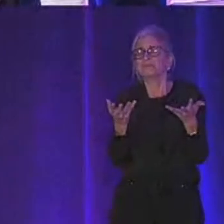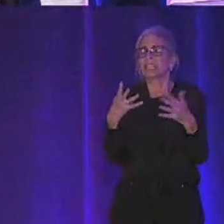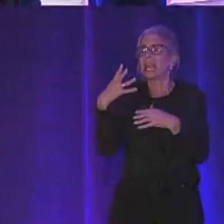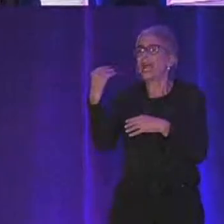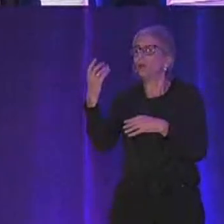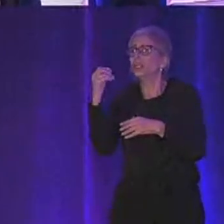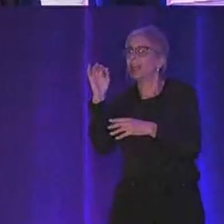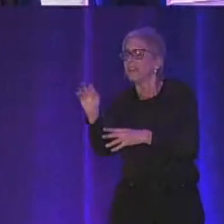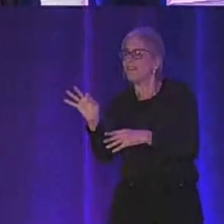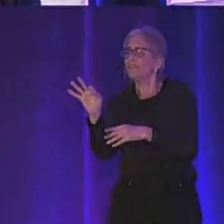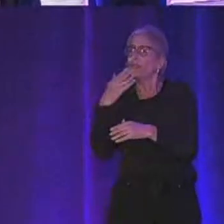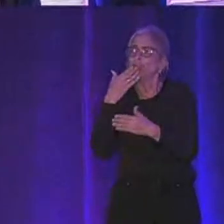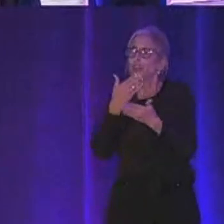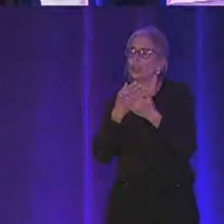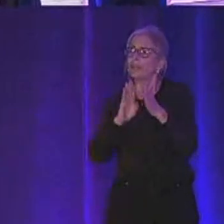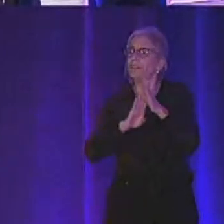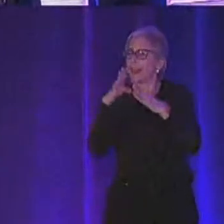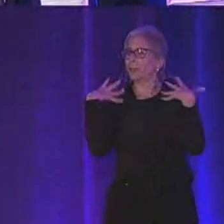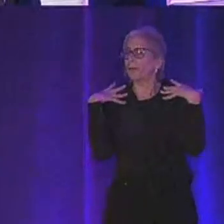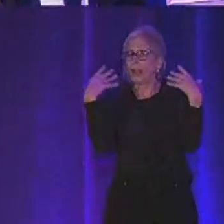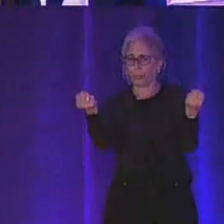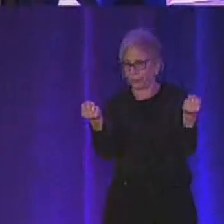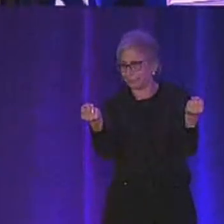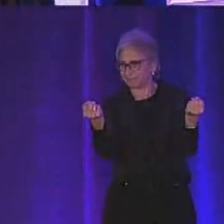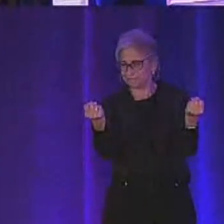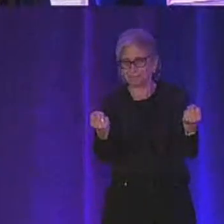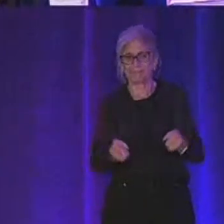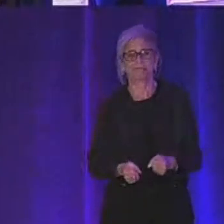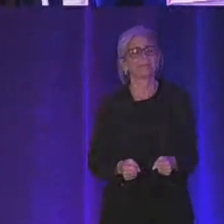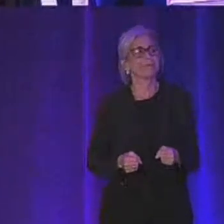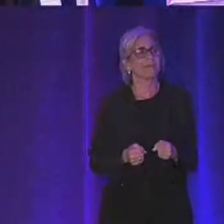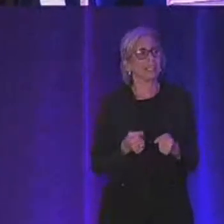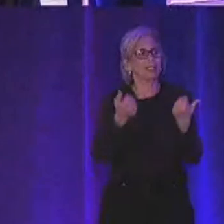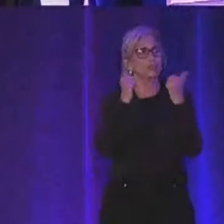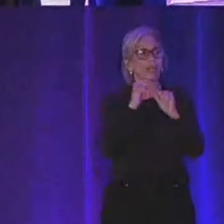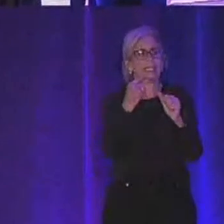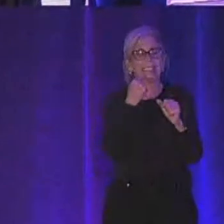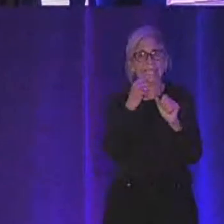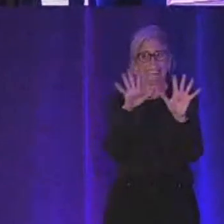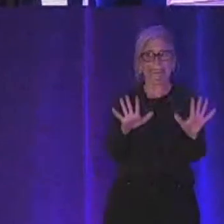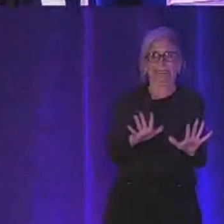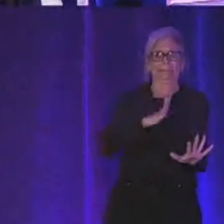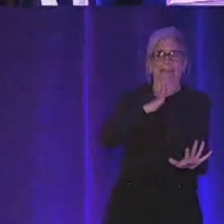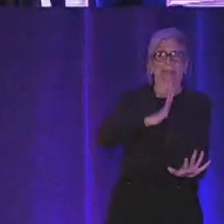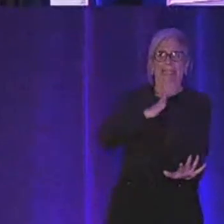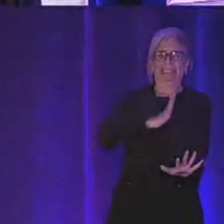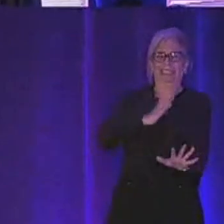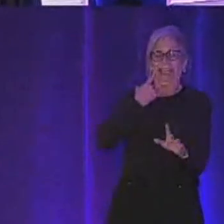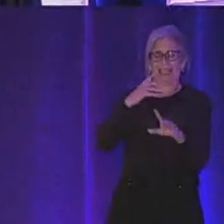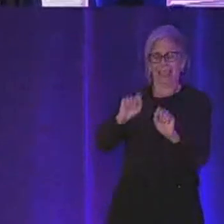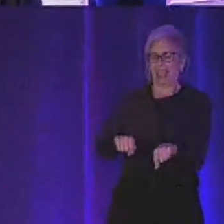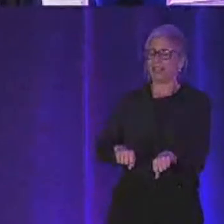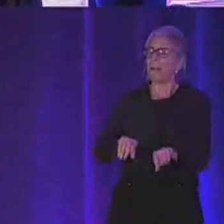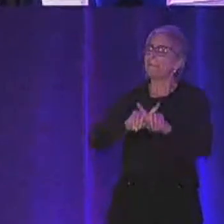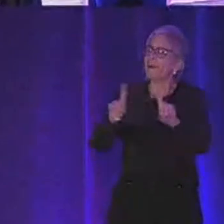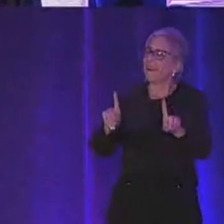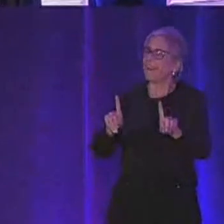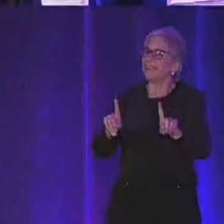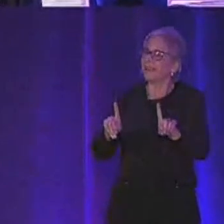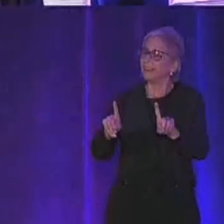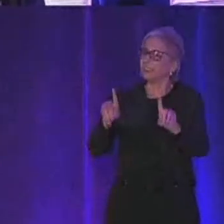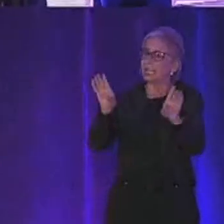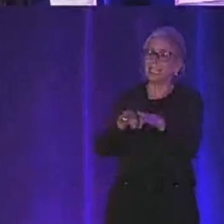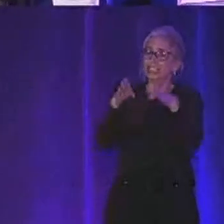of the good of developer help. Trying to say this with as much decorum as I can. So let's open